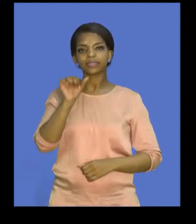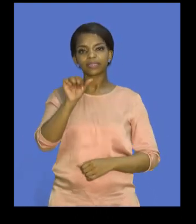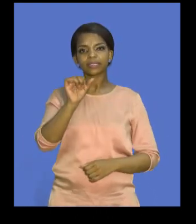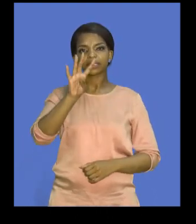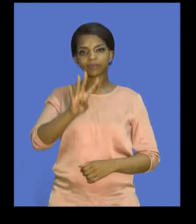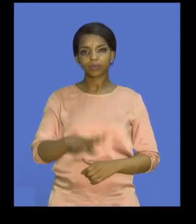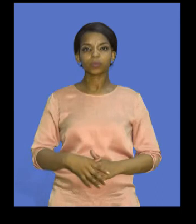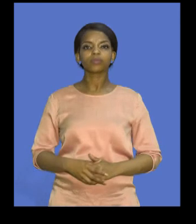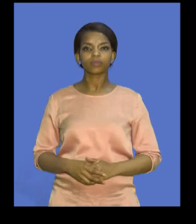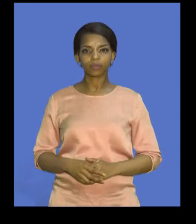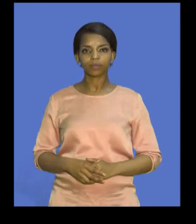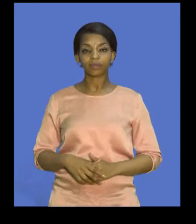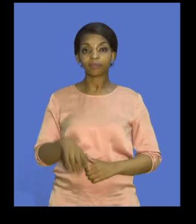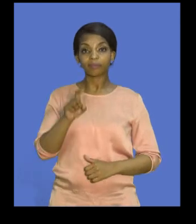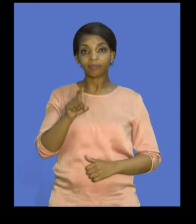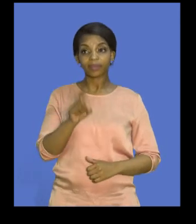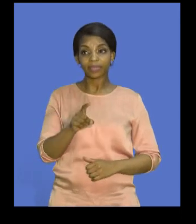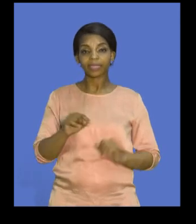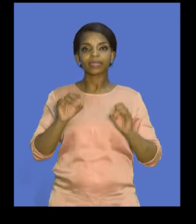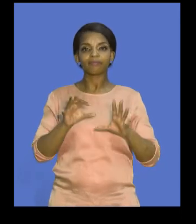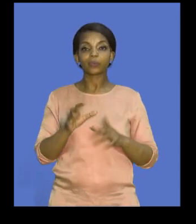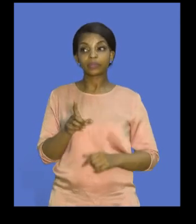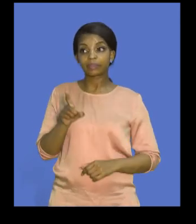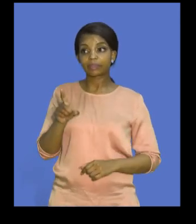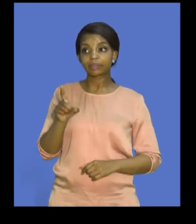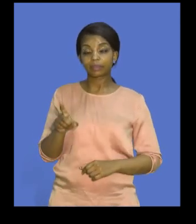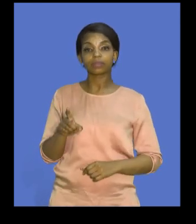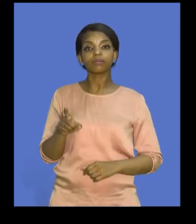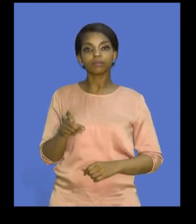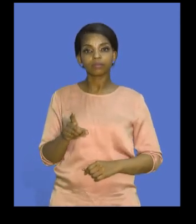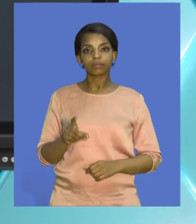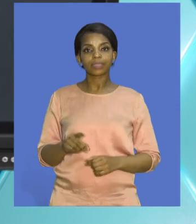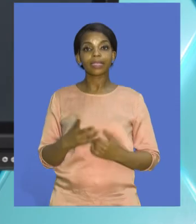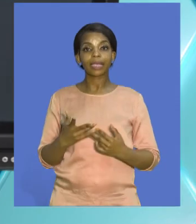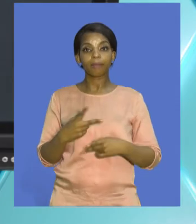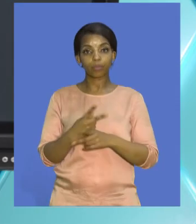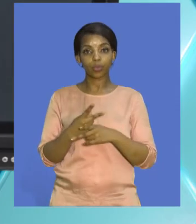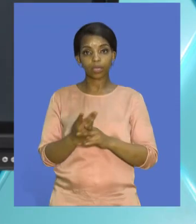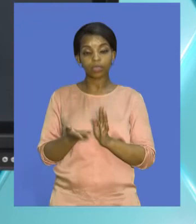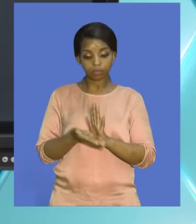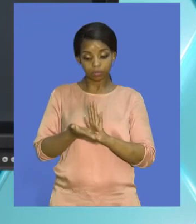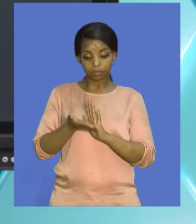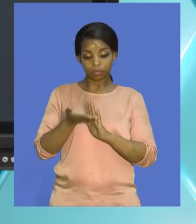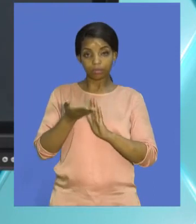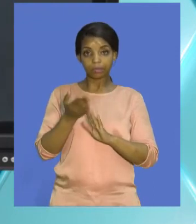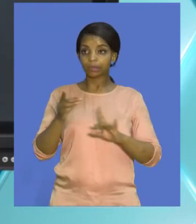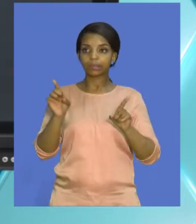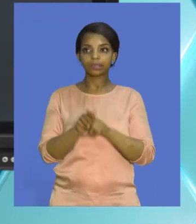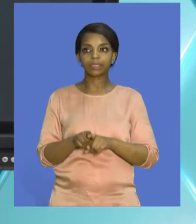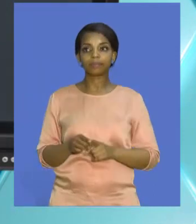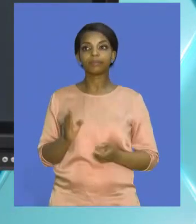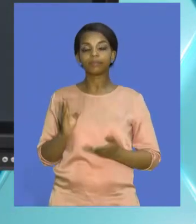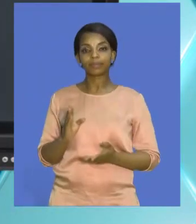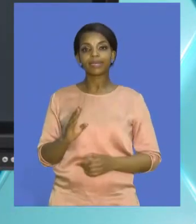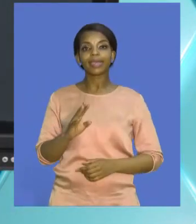the electrostatic force, as the product increases, so does the magnitude of the